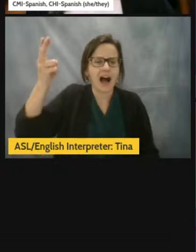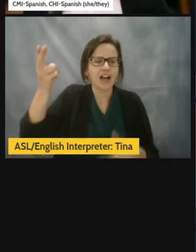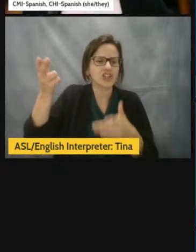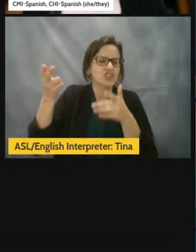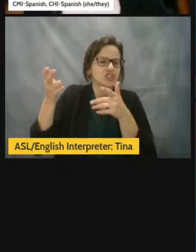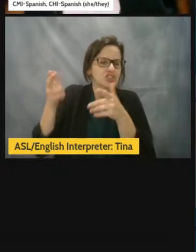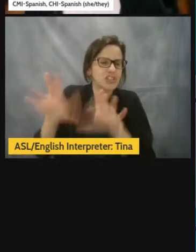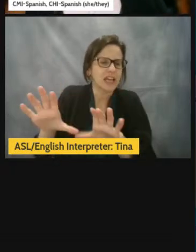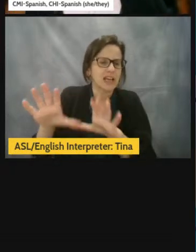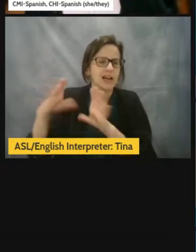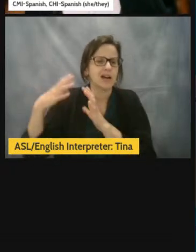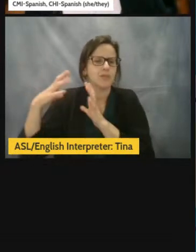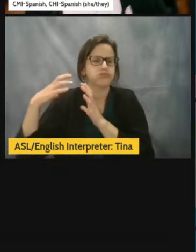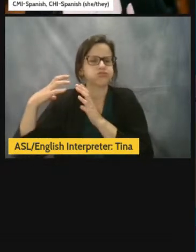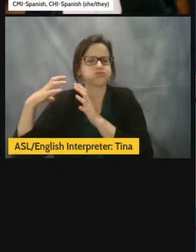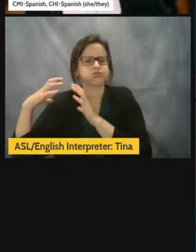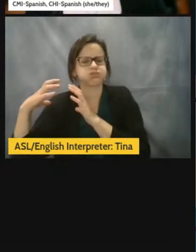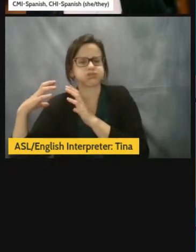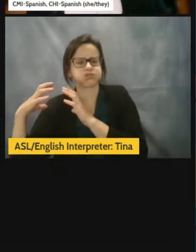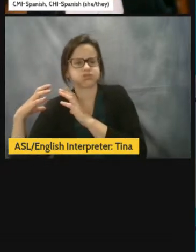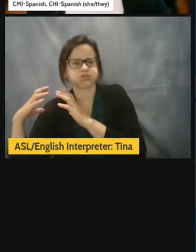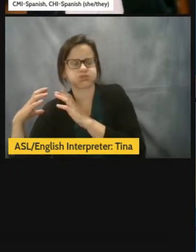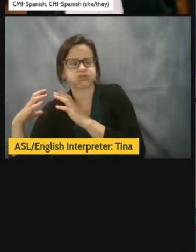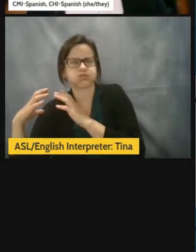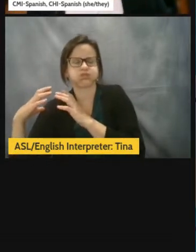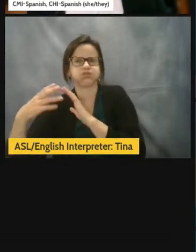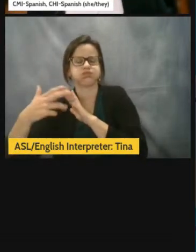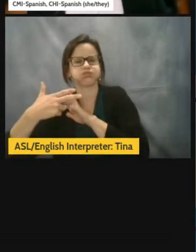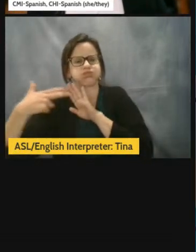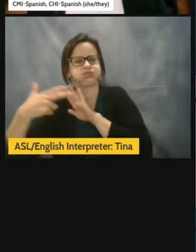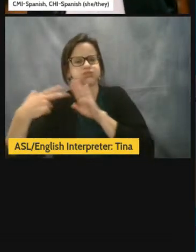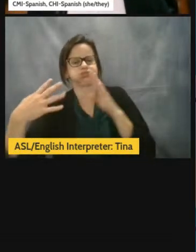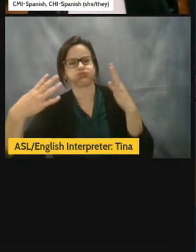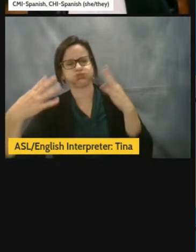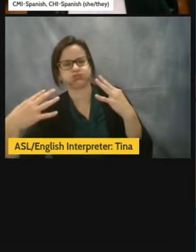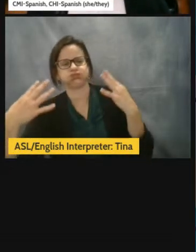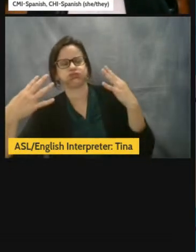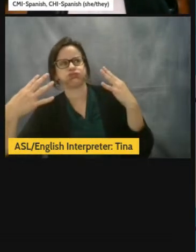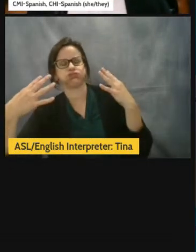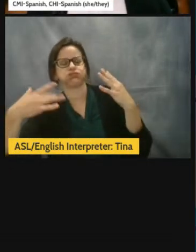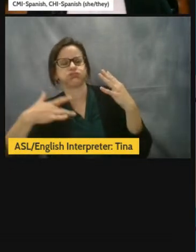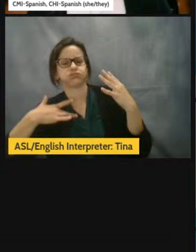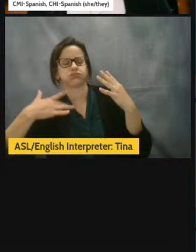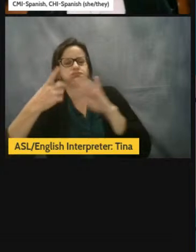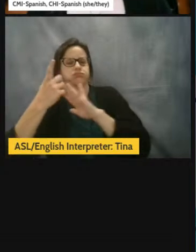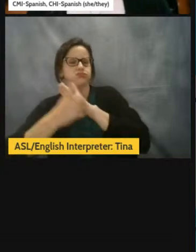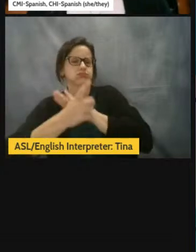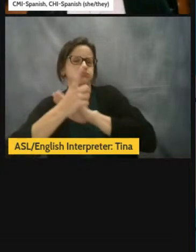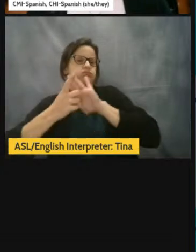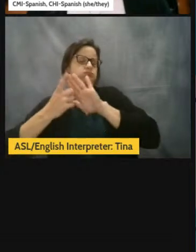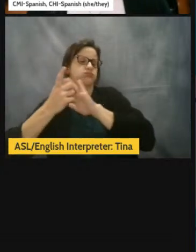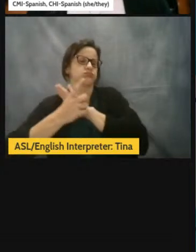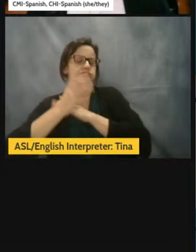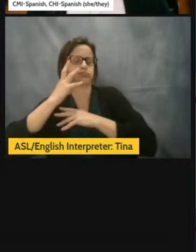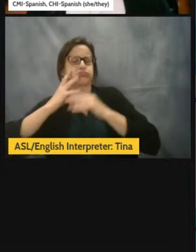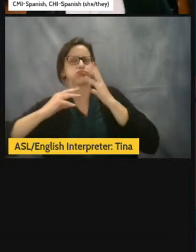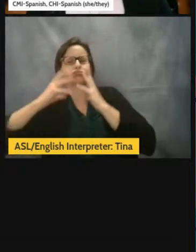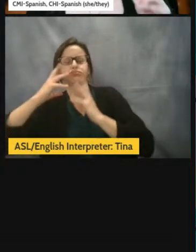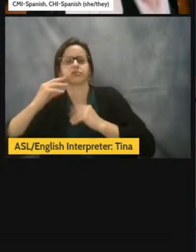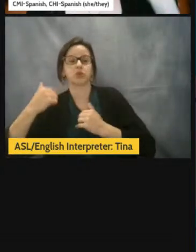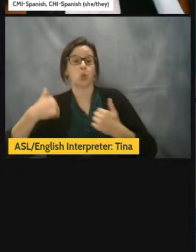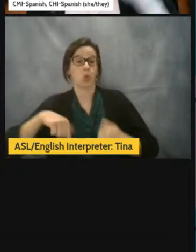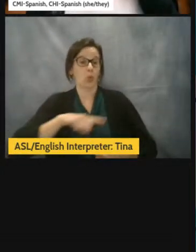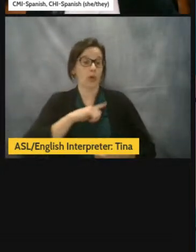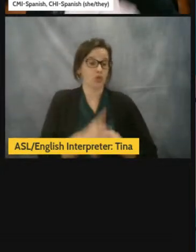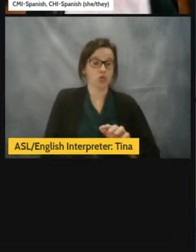such a burden of so much stigma on top of them. And we really need to be careful that when we're interpreting for them, that